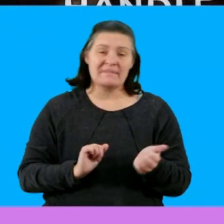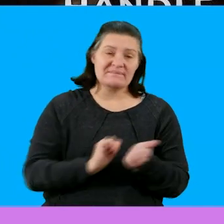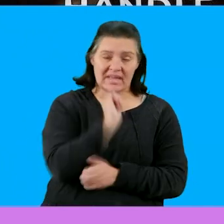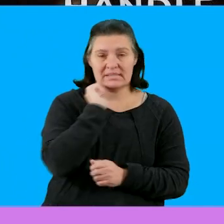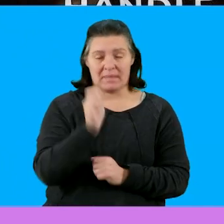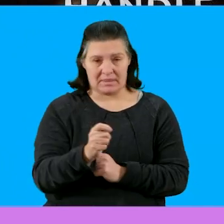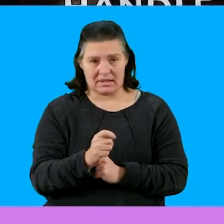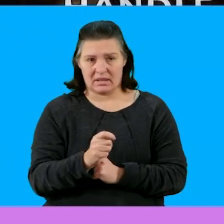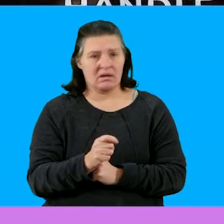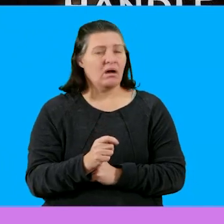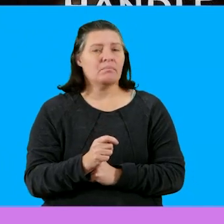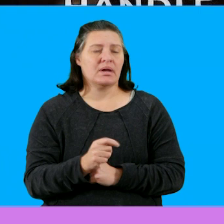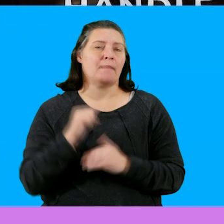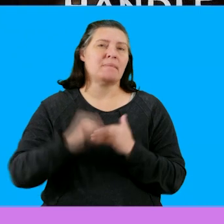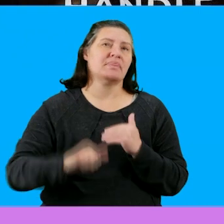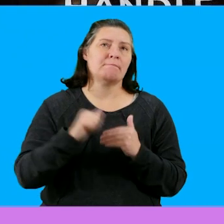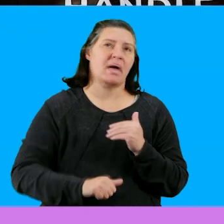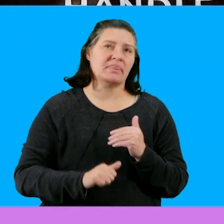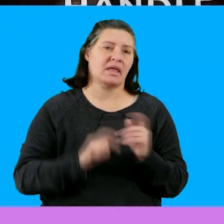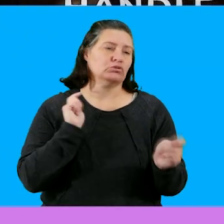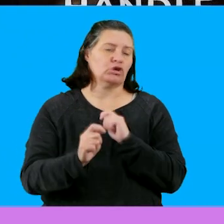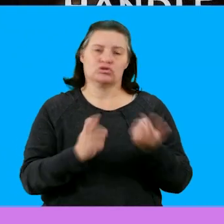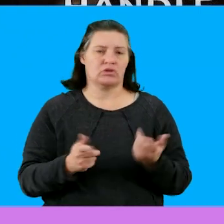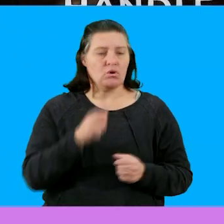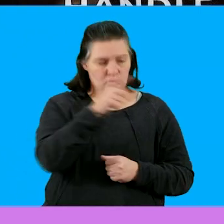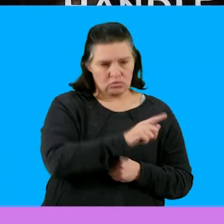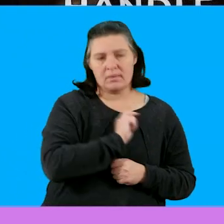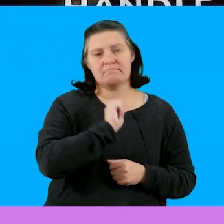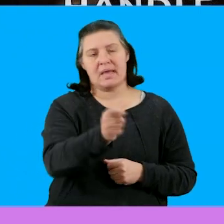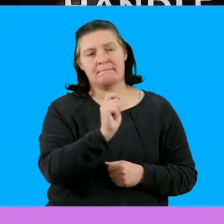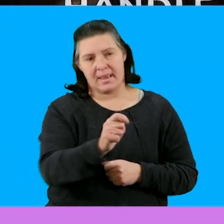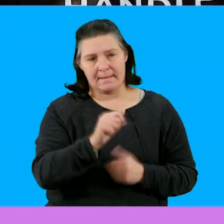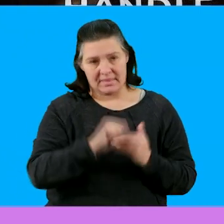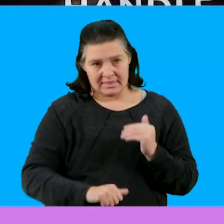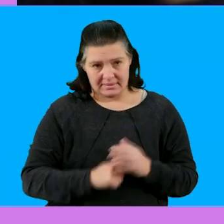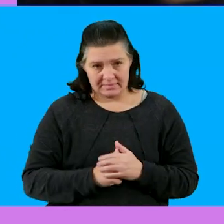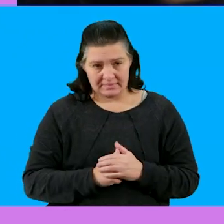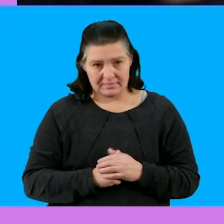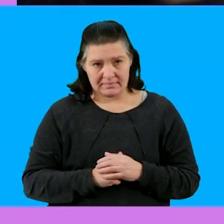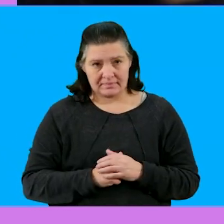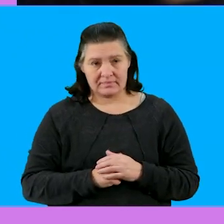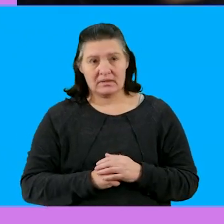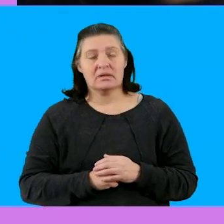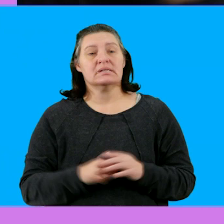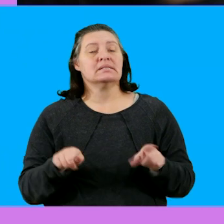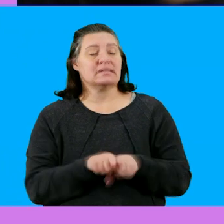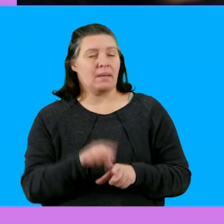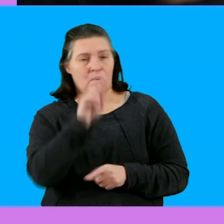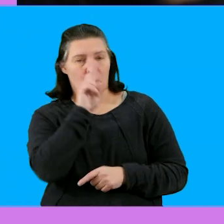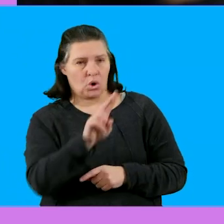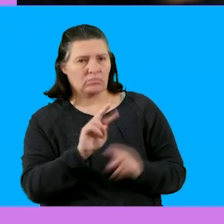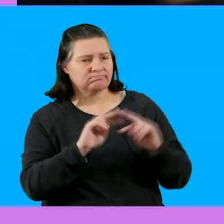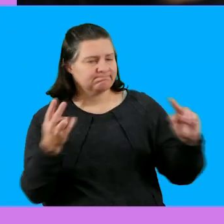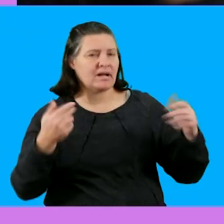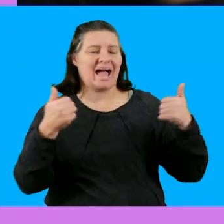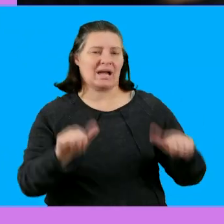fixed payment that does not vary from month to month, made by you to your bank, right? Then we also looked at the